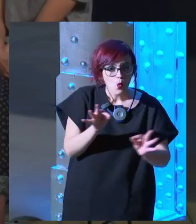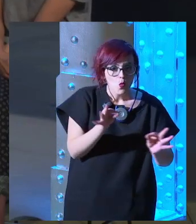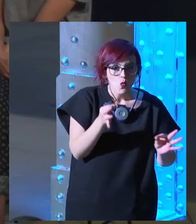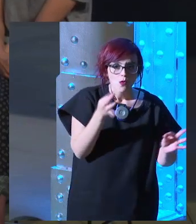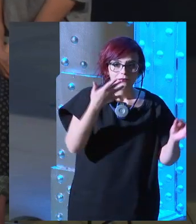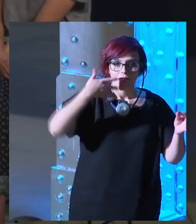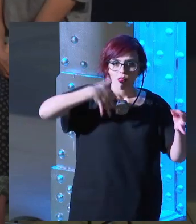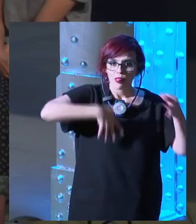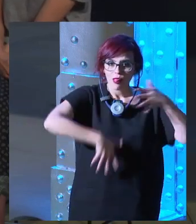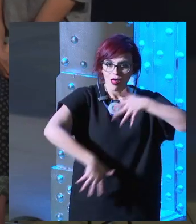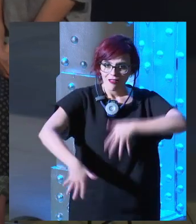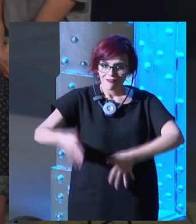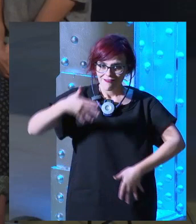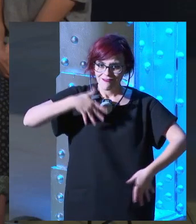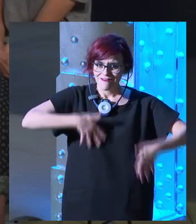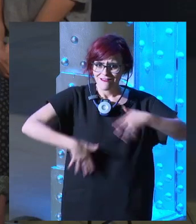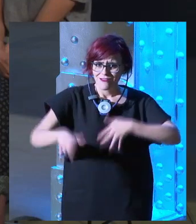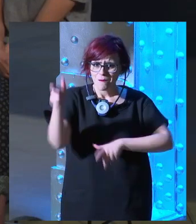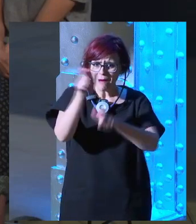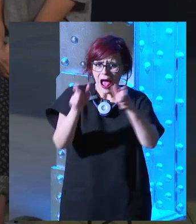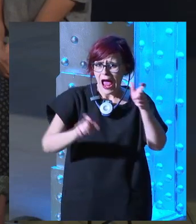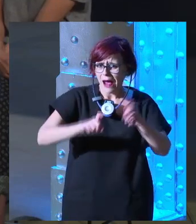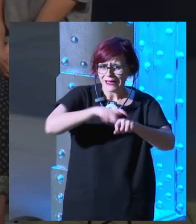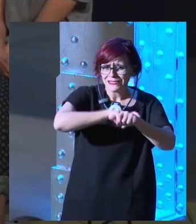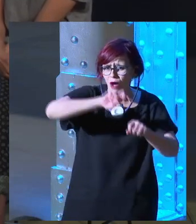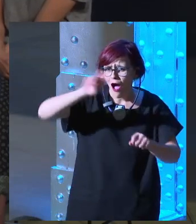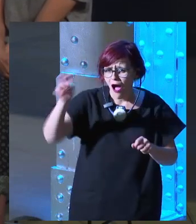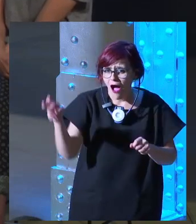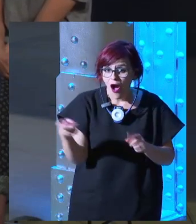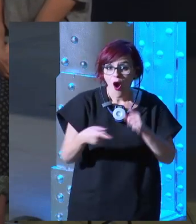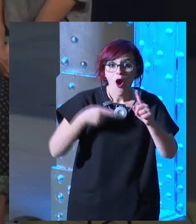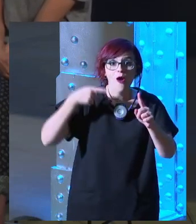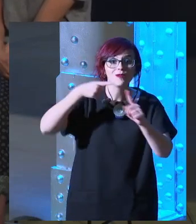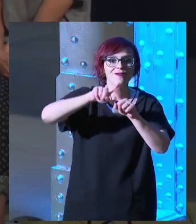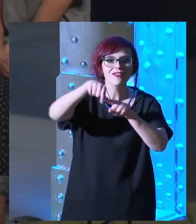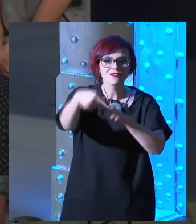level, so that I could use them and so that I could be free.